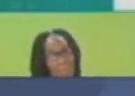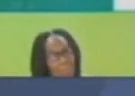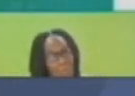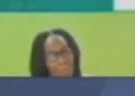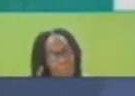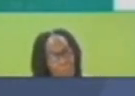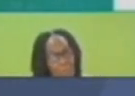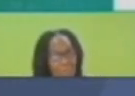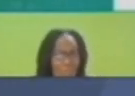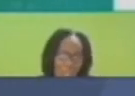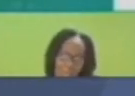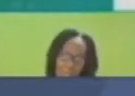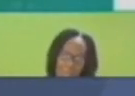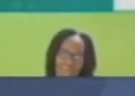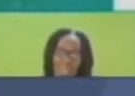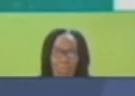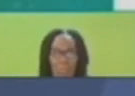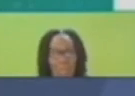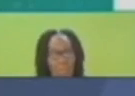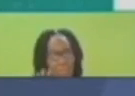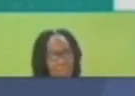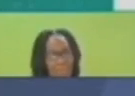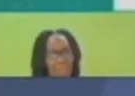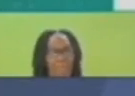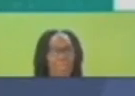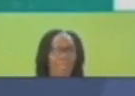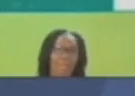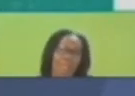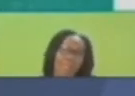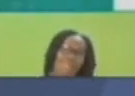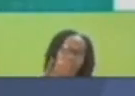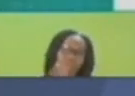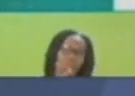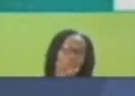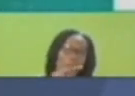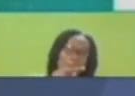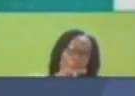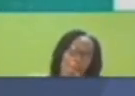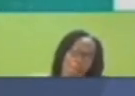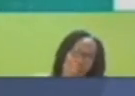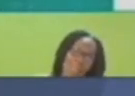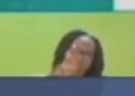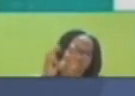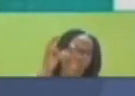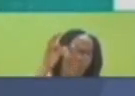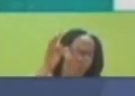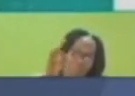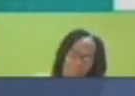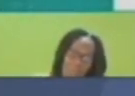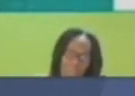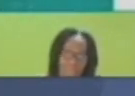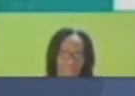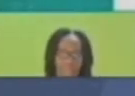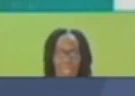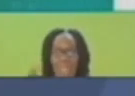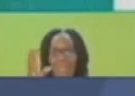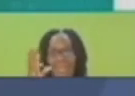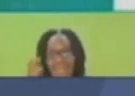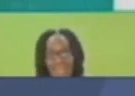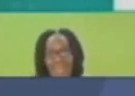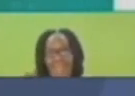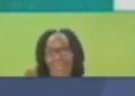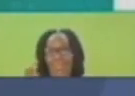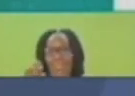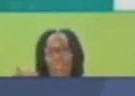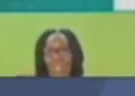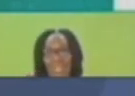week 25. That would be a full 2 months ahead. And we would record a total of 610 new cases over the entire period